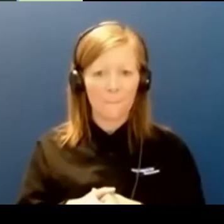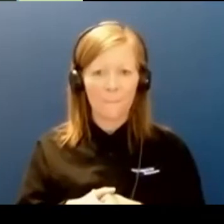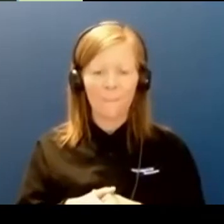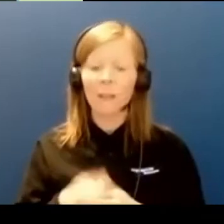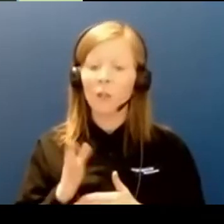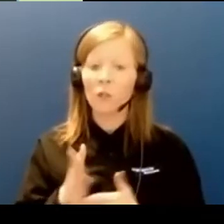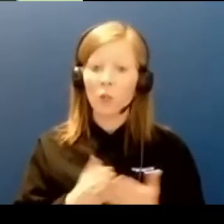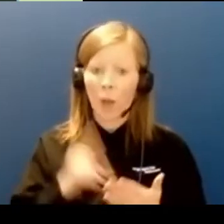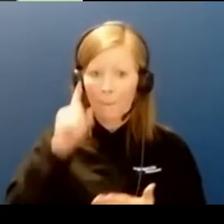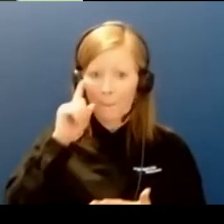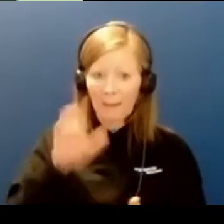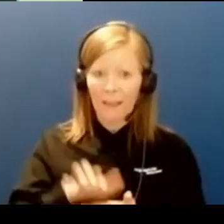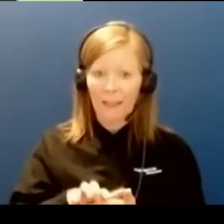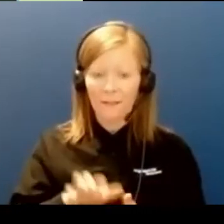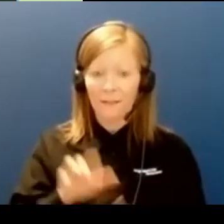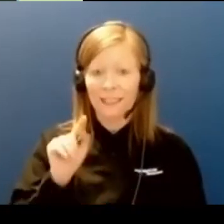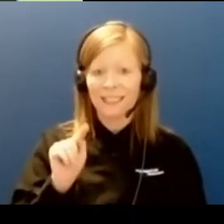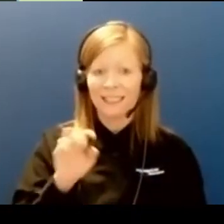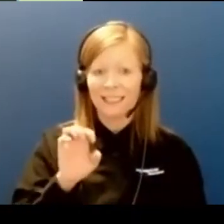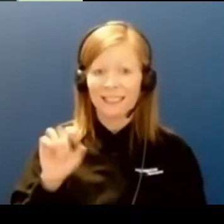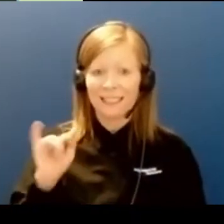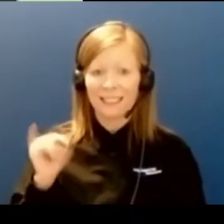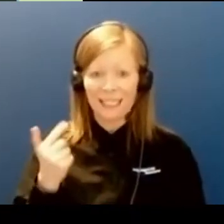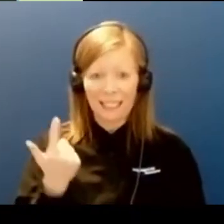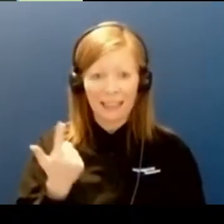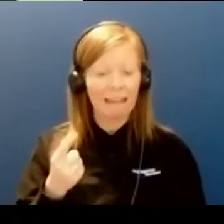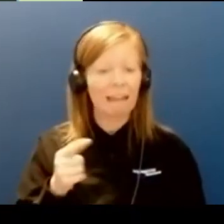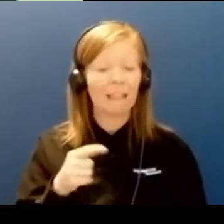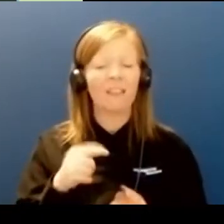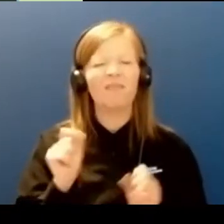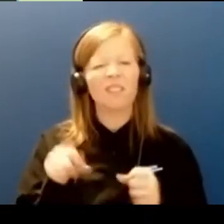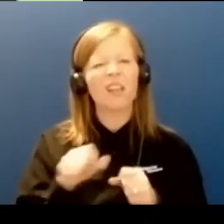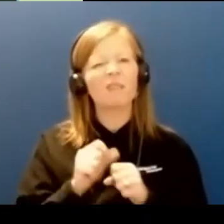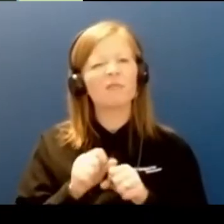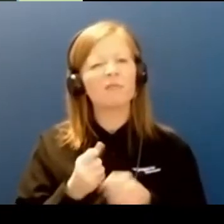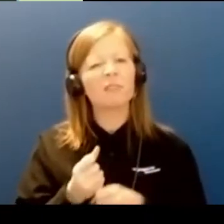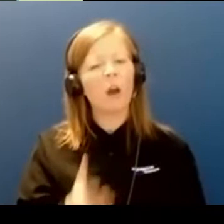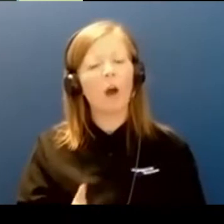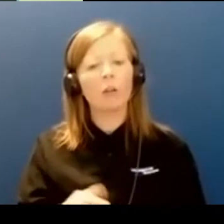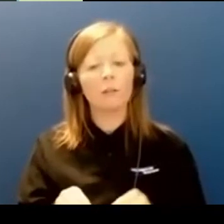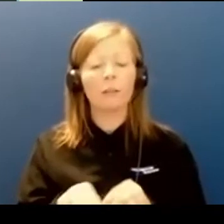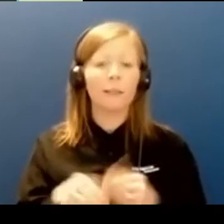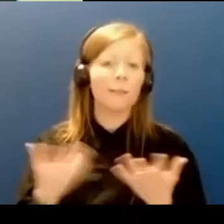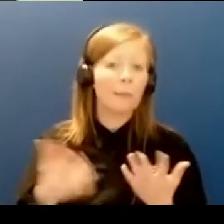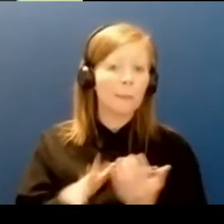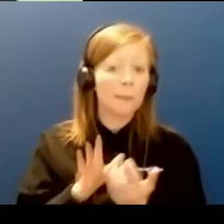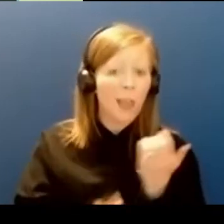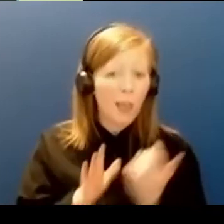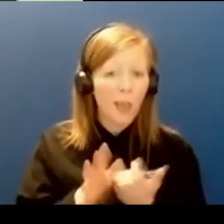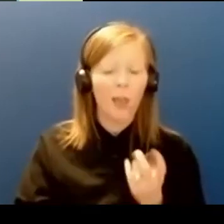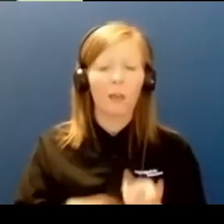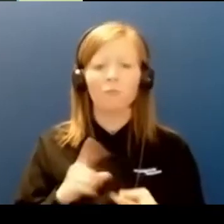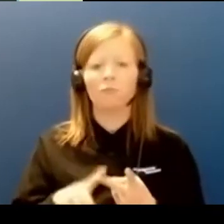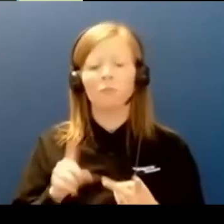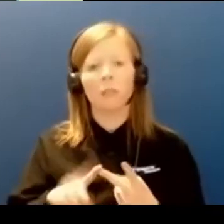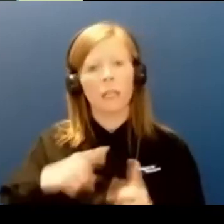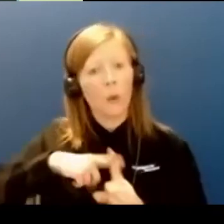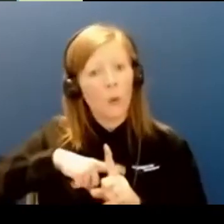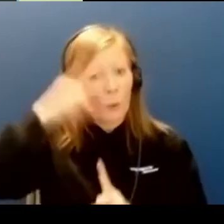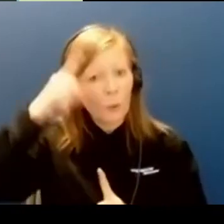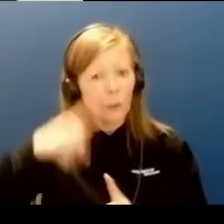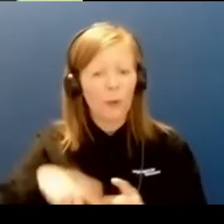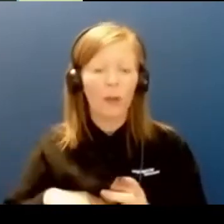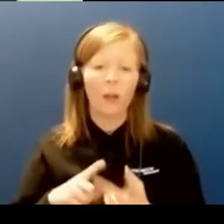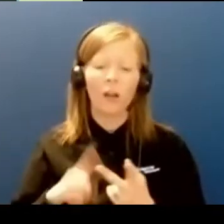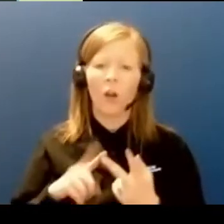beliefs that teething can cause diarrhea, or can cause high fever or rashes.